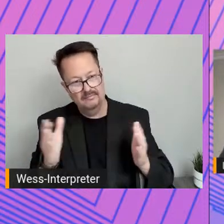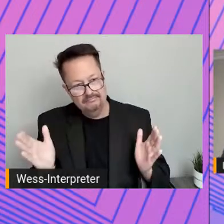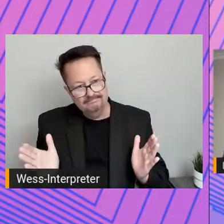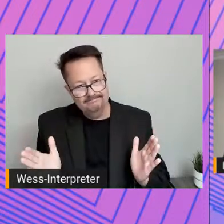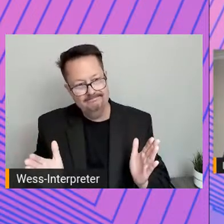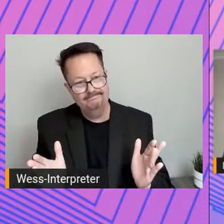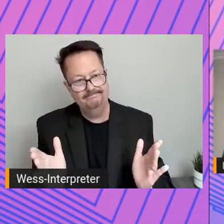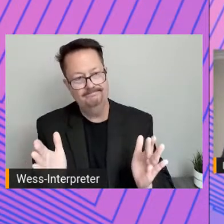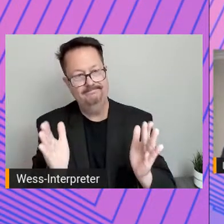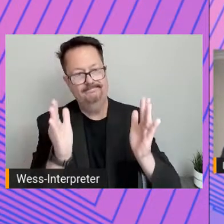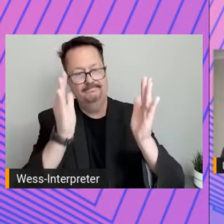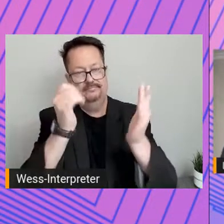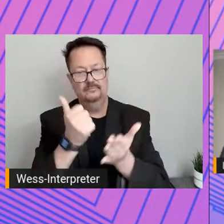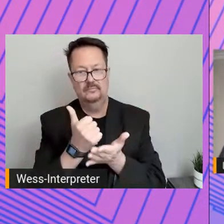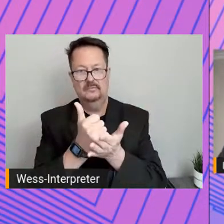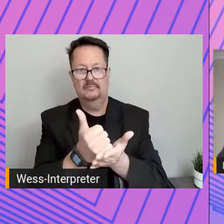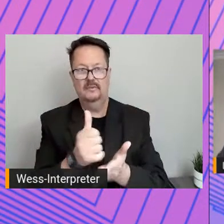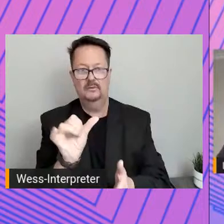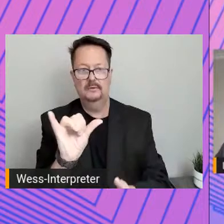well.